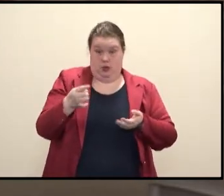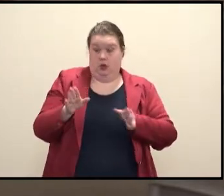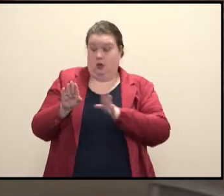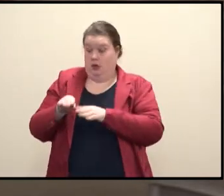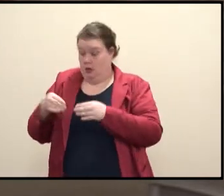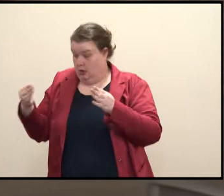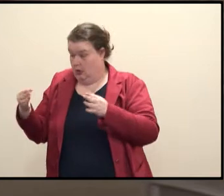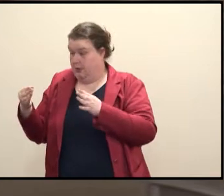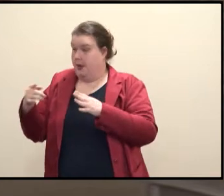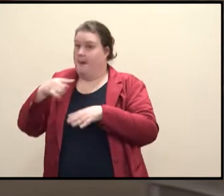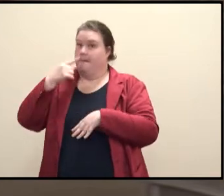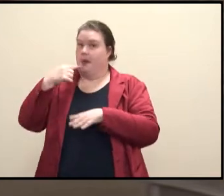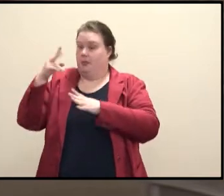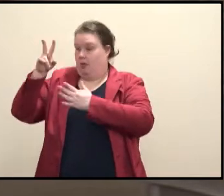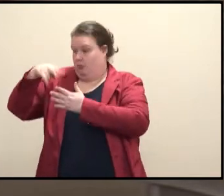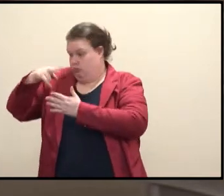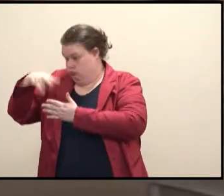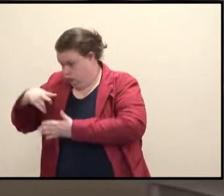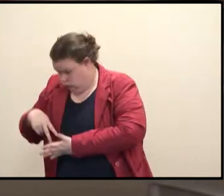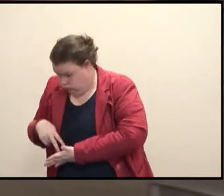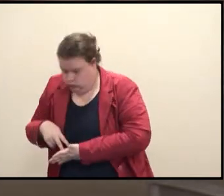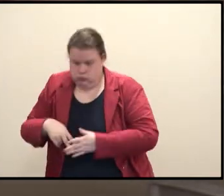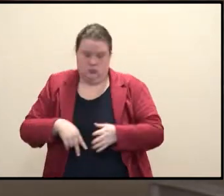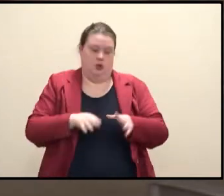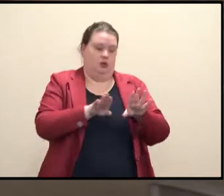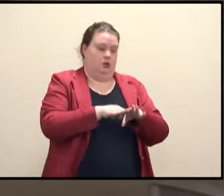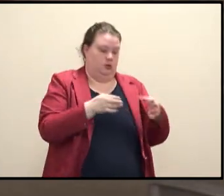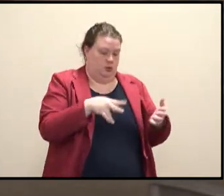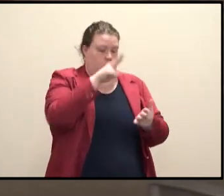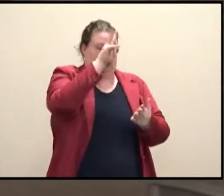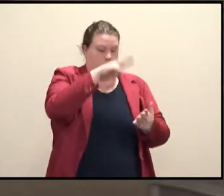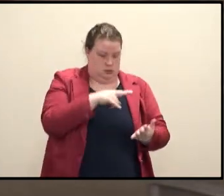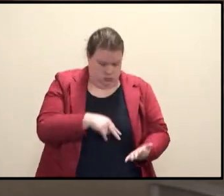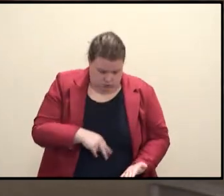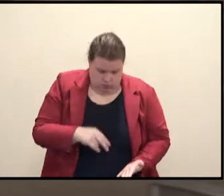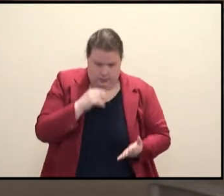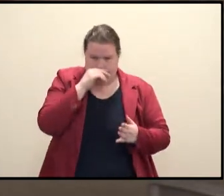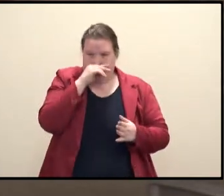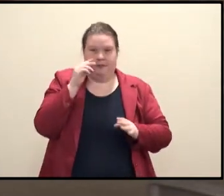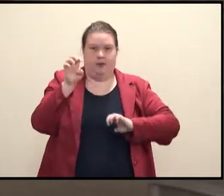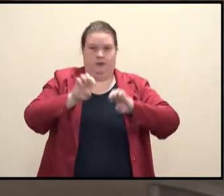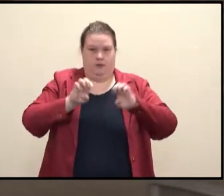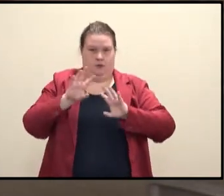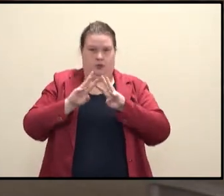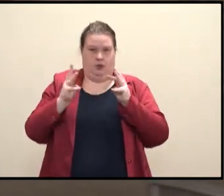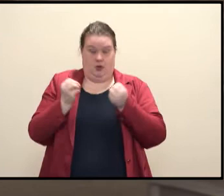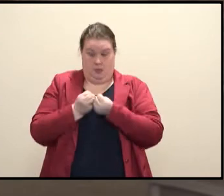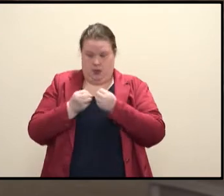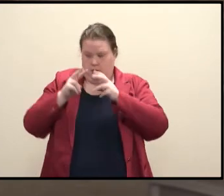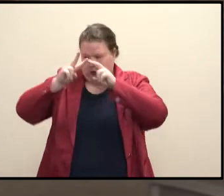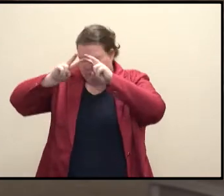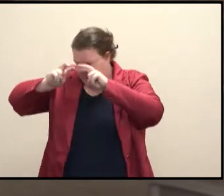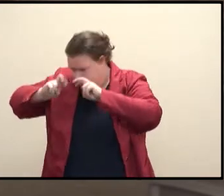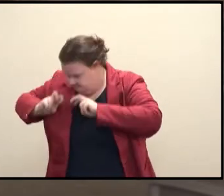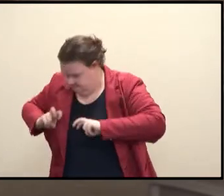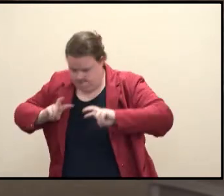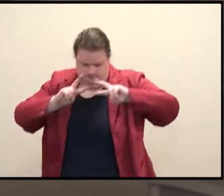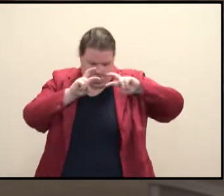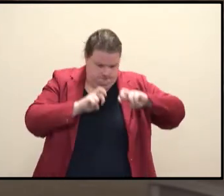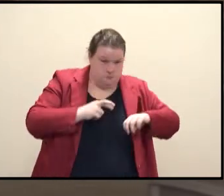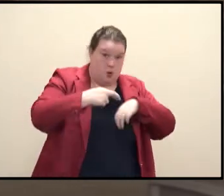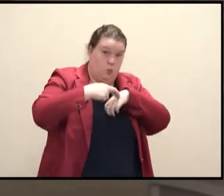read aloud. Then the evaluation committee began the review process, including thoroughly reading the proposals and checking